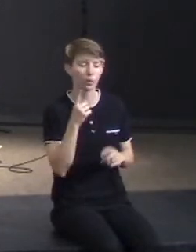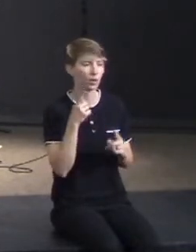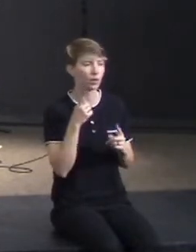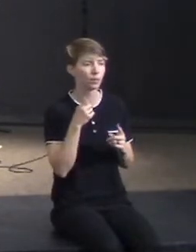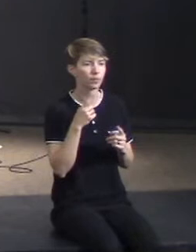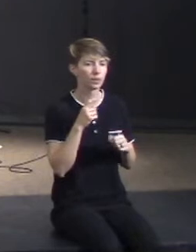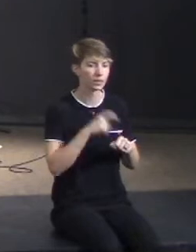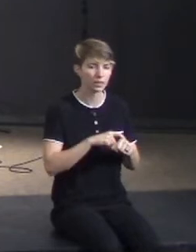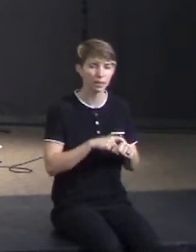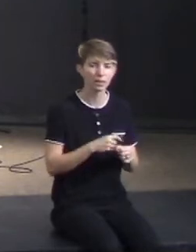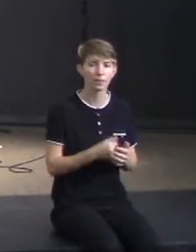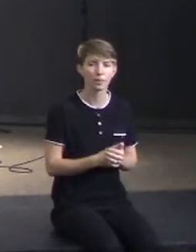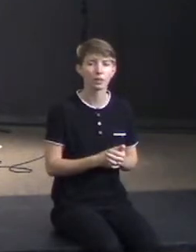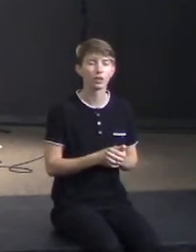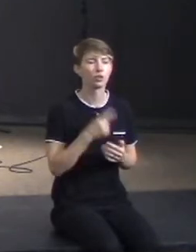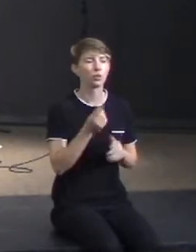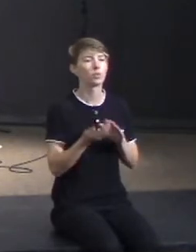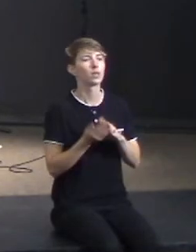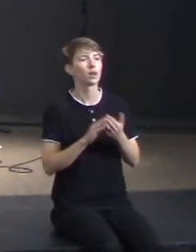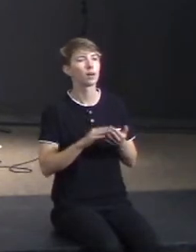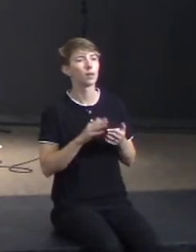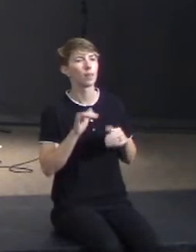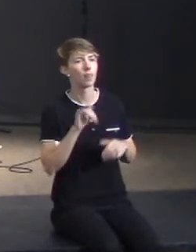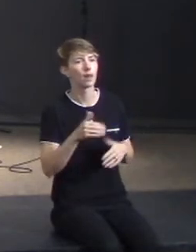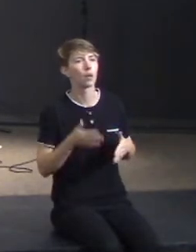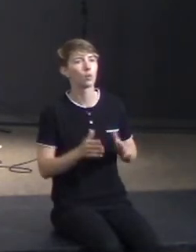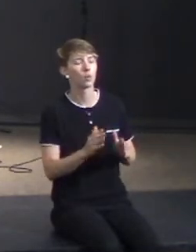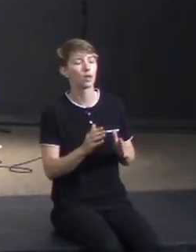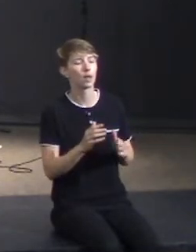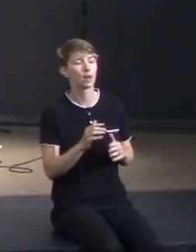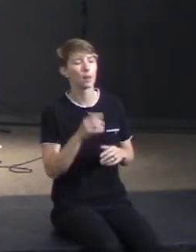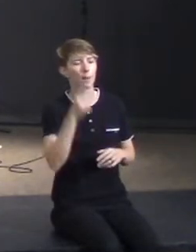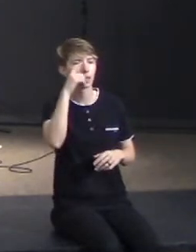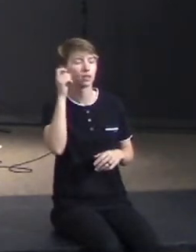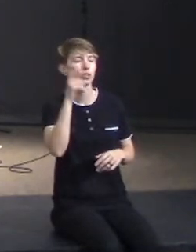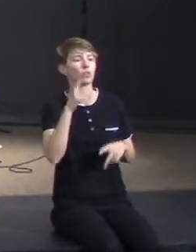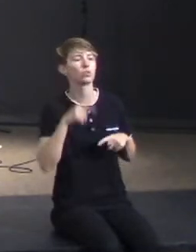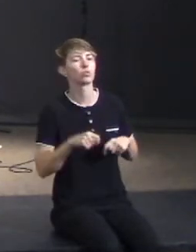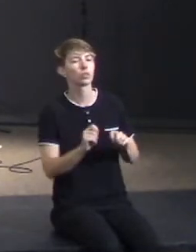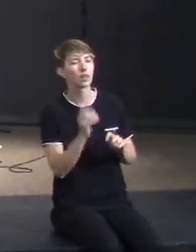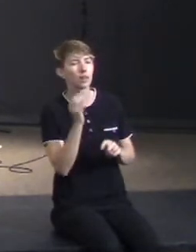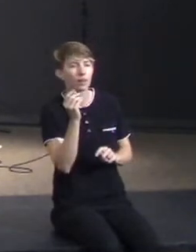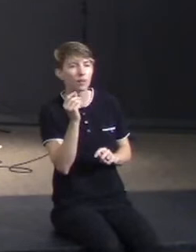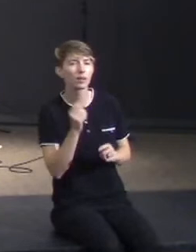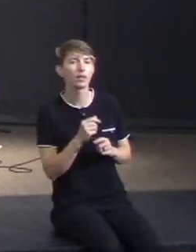You get that way because you've tried a little bit and it didn't work out the way you thought.